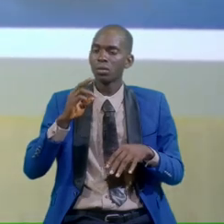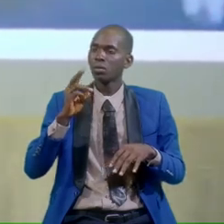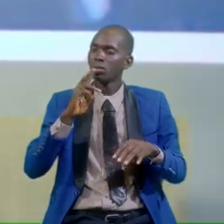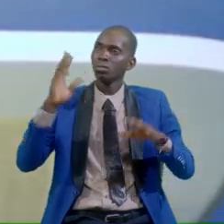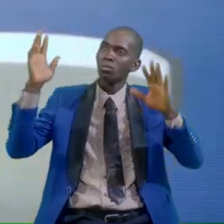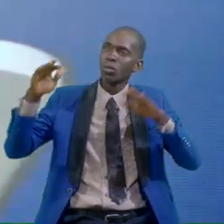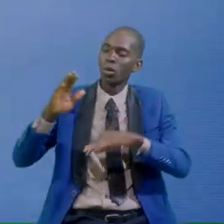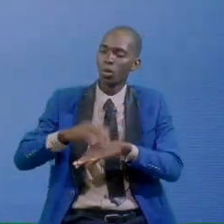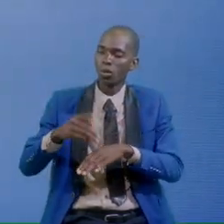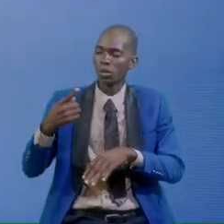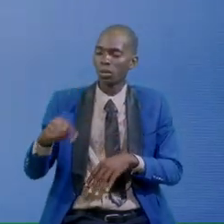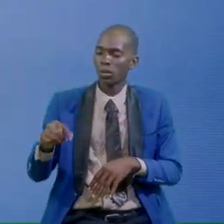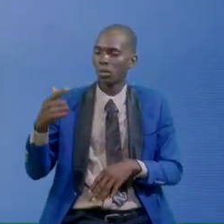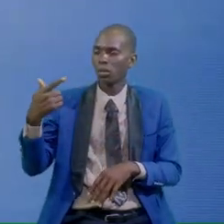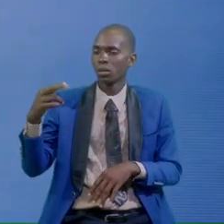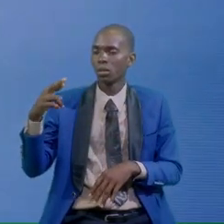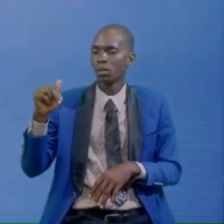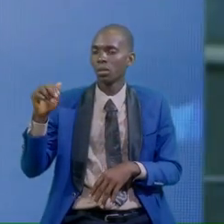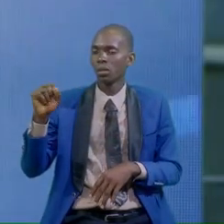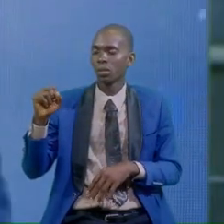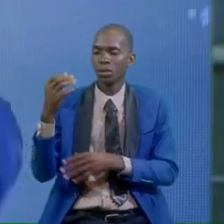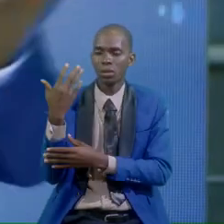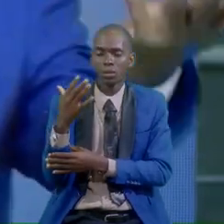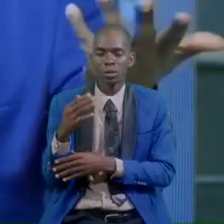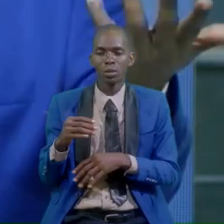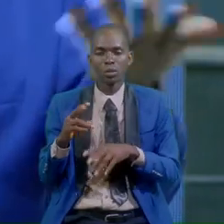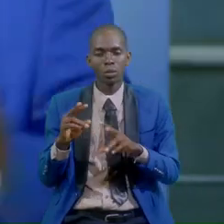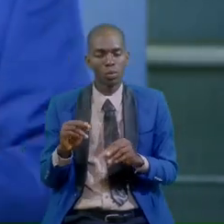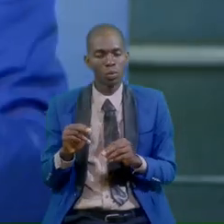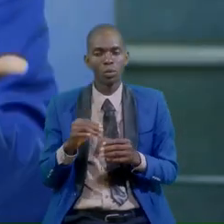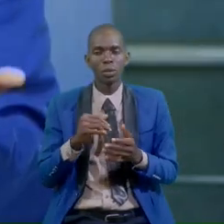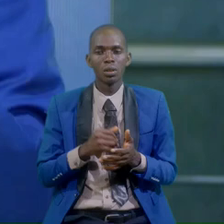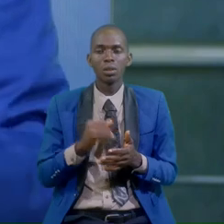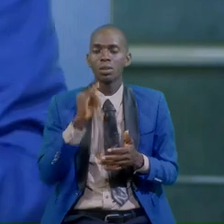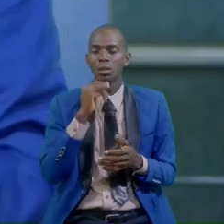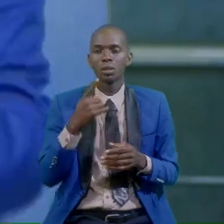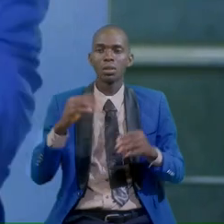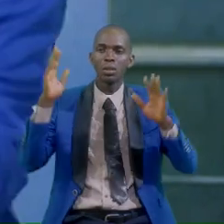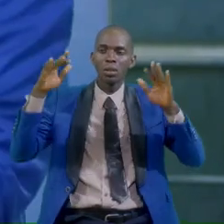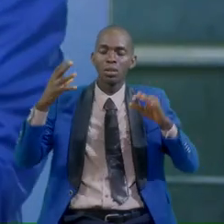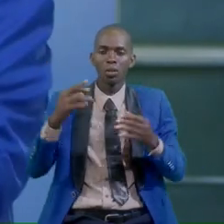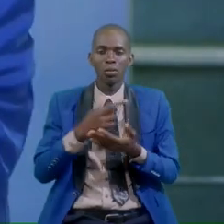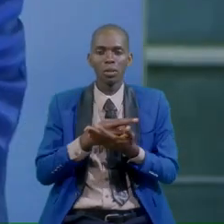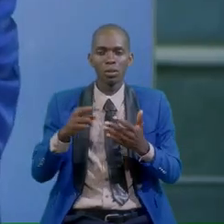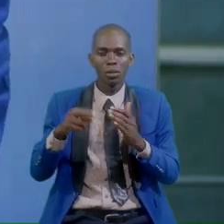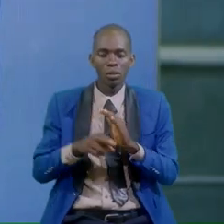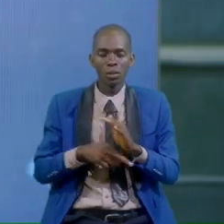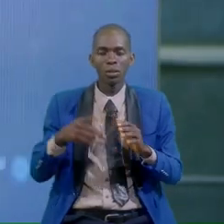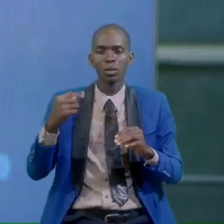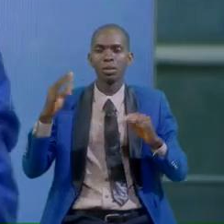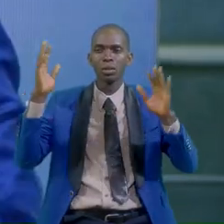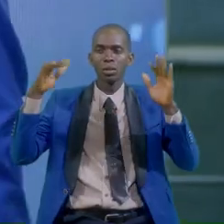Number one is the rain of refreshing. Number two is the rain of righteousness. Number three is the rain of revival for